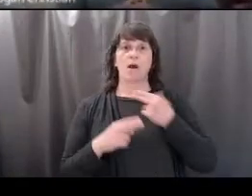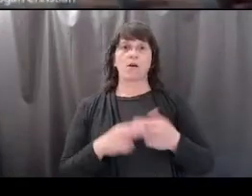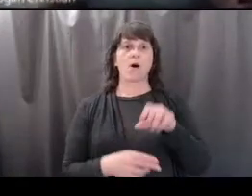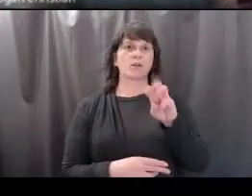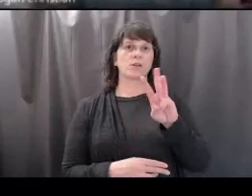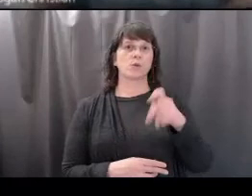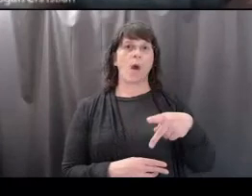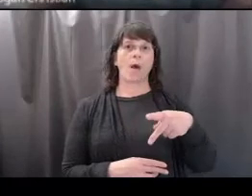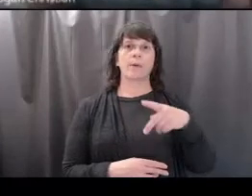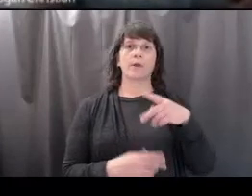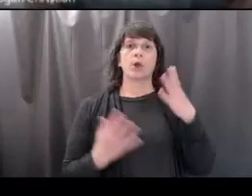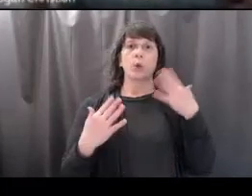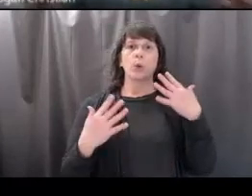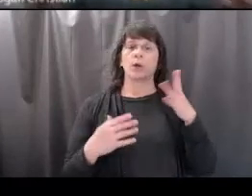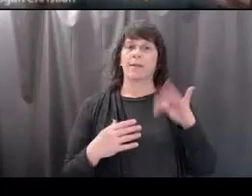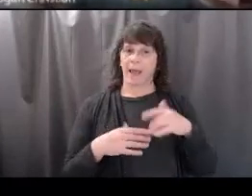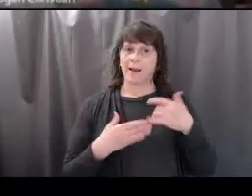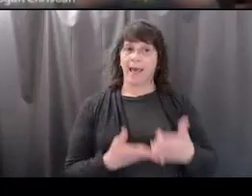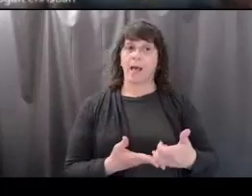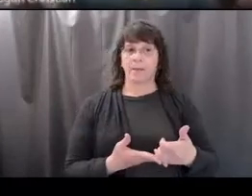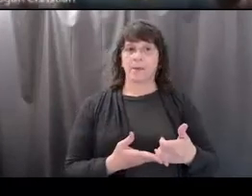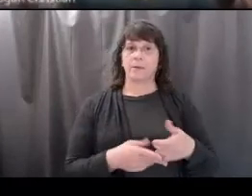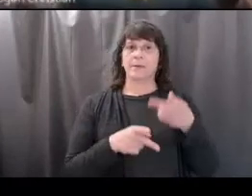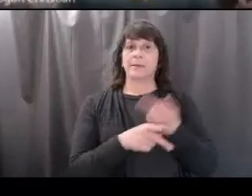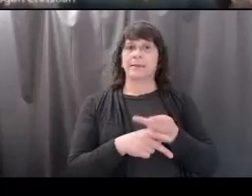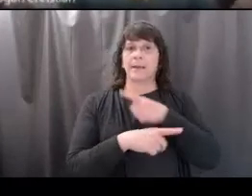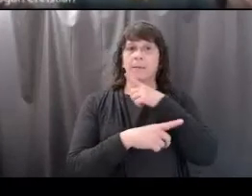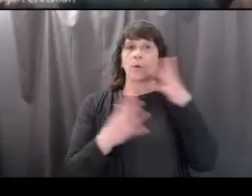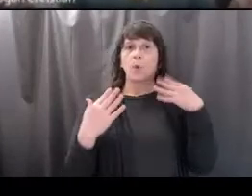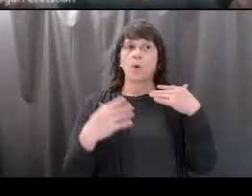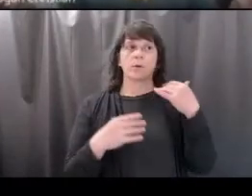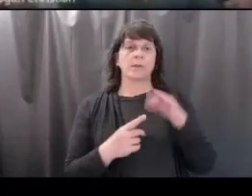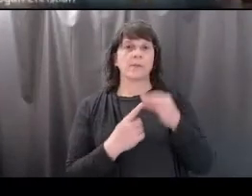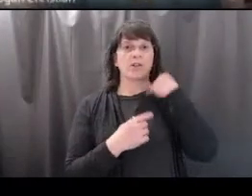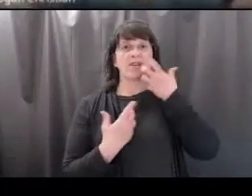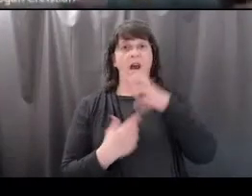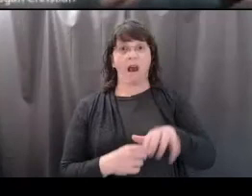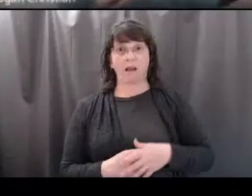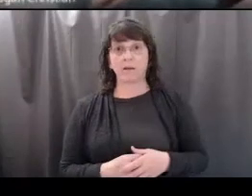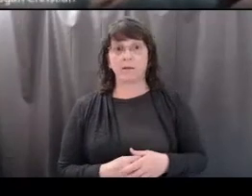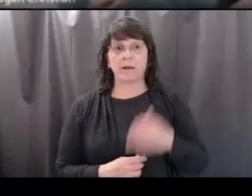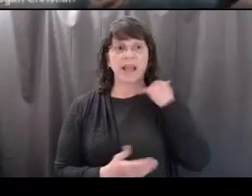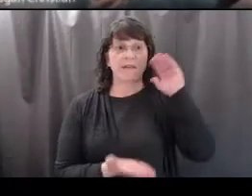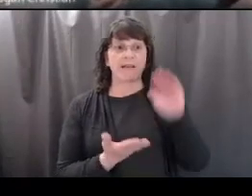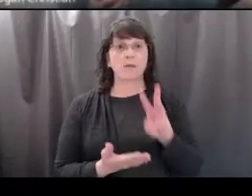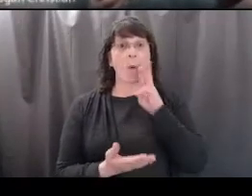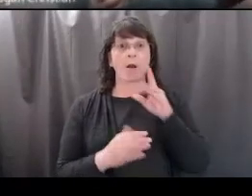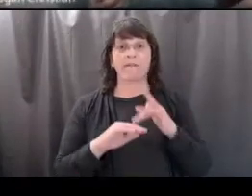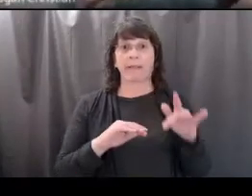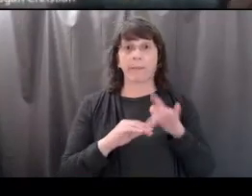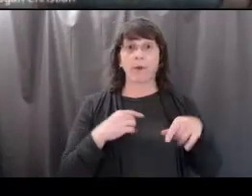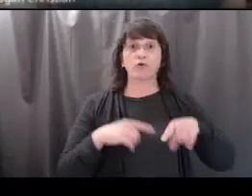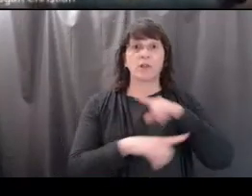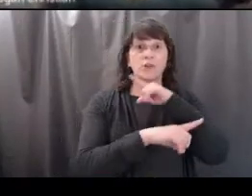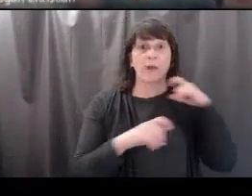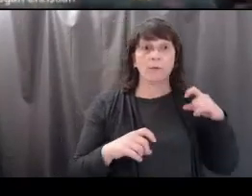dry, those things help us stay cool, especially when it's hot like it is during a time of drought. So if there's less water available during